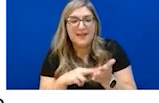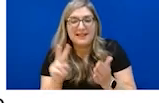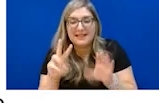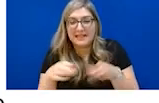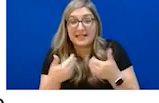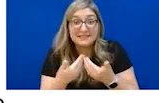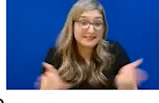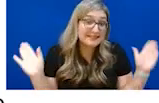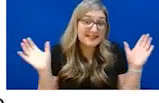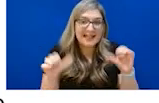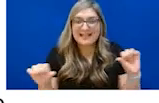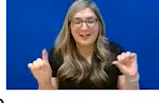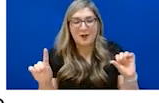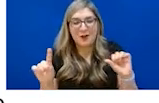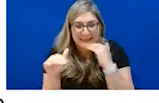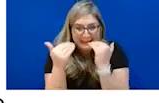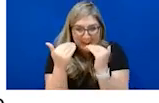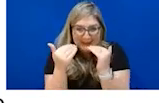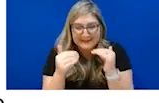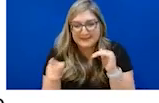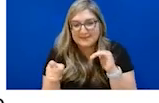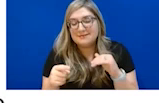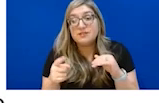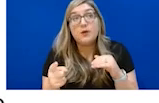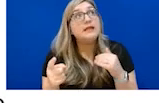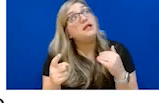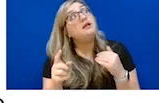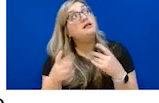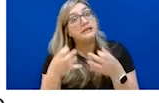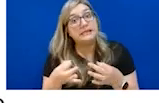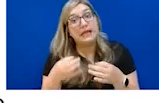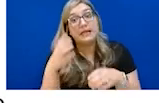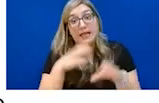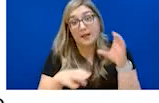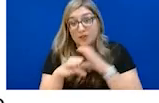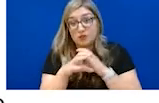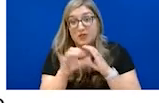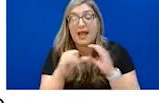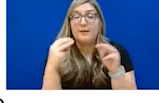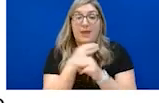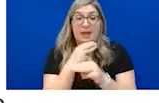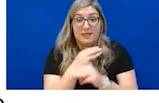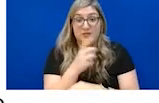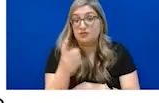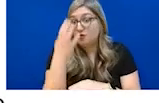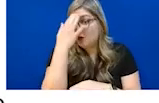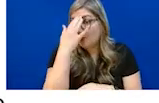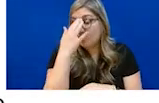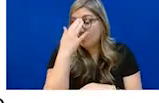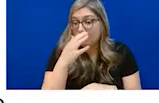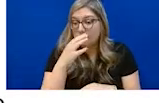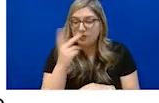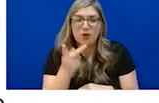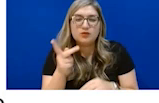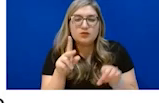And he ended up filling up his schedule with chemistry and math. And those are big unit classes. So he'd have a lot of